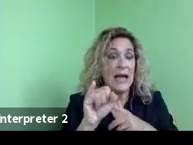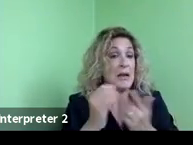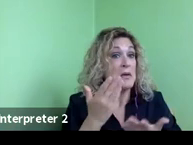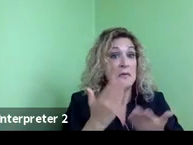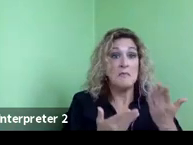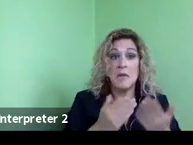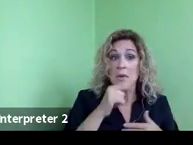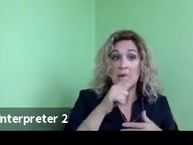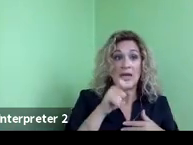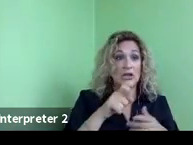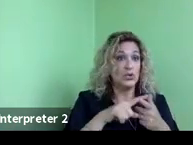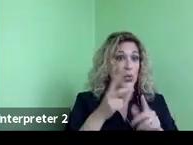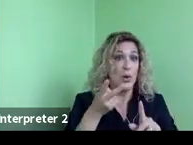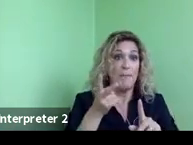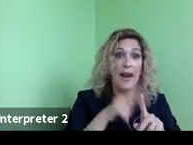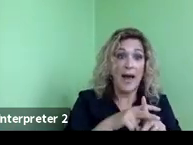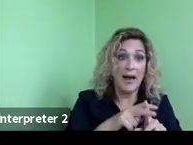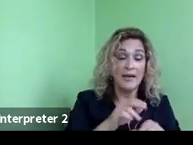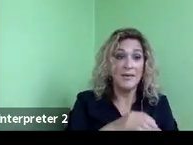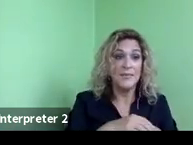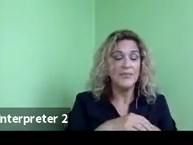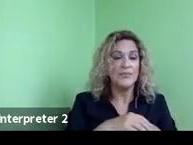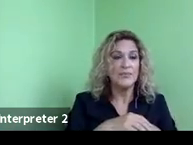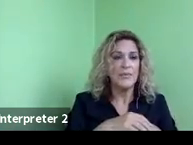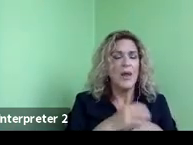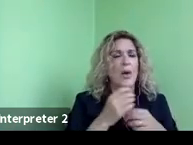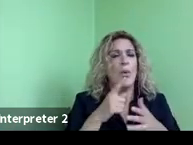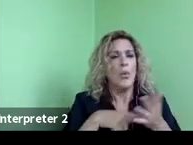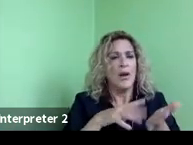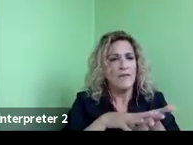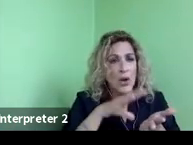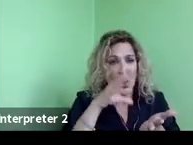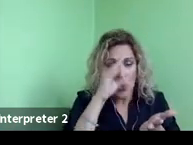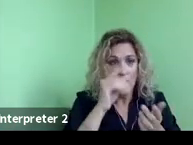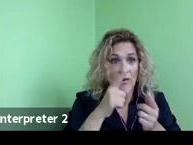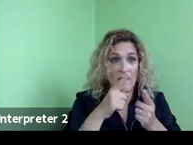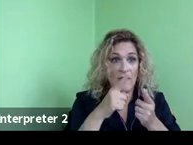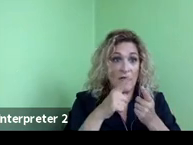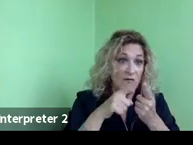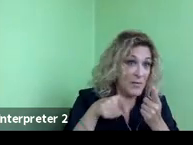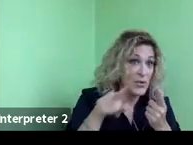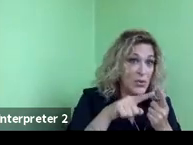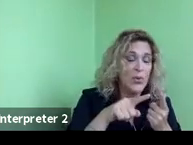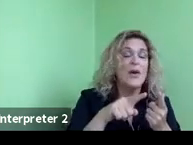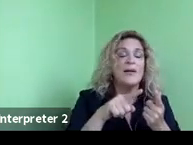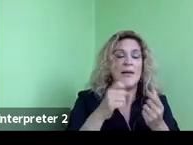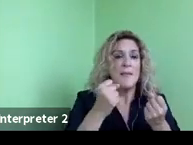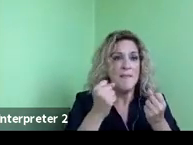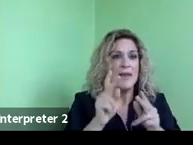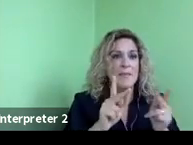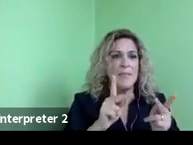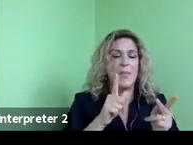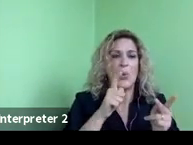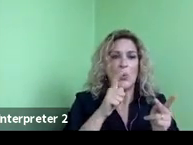And so, you know, one of the things that I've learned from many of you is that folks have been declining applying for temporary